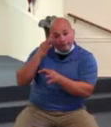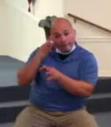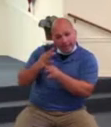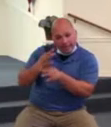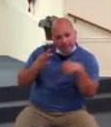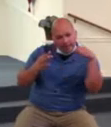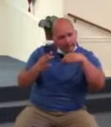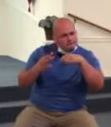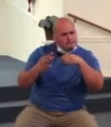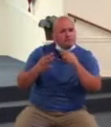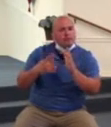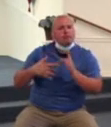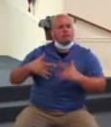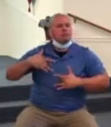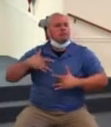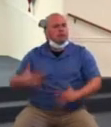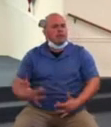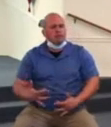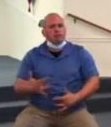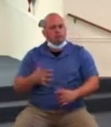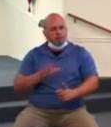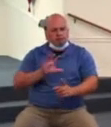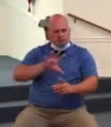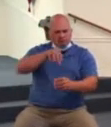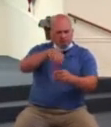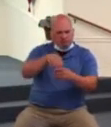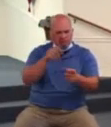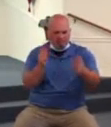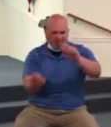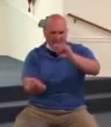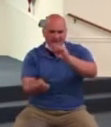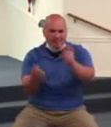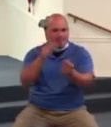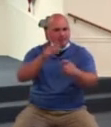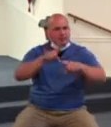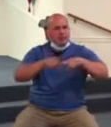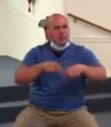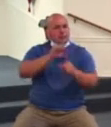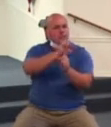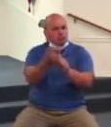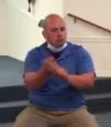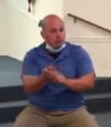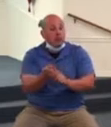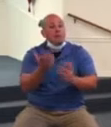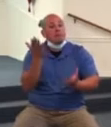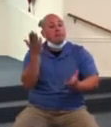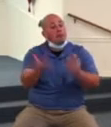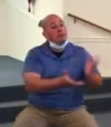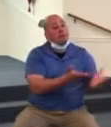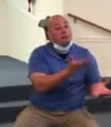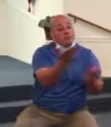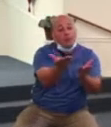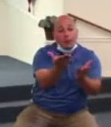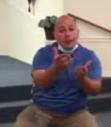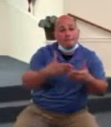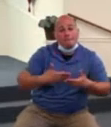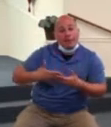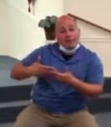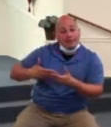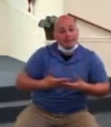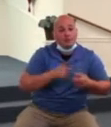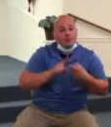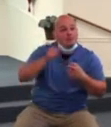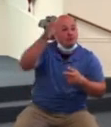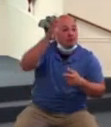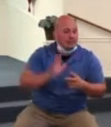in all kinds of odd shapes. Sometimes it looks like bringing babies to Jesus. Sometimes it looks like asking what God wants you to